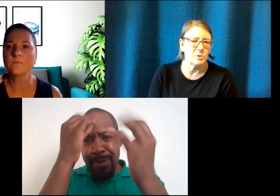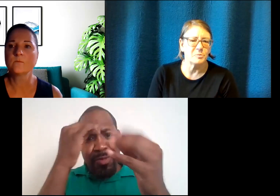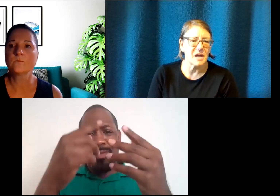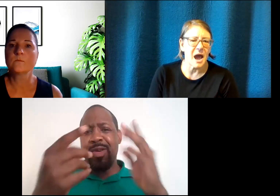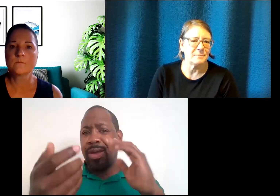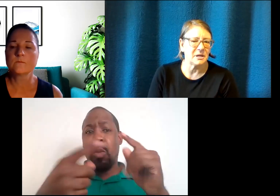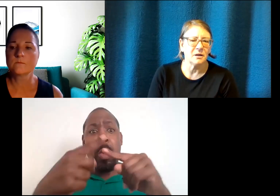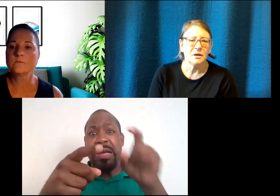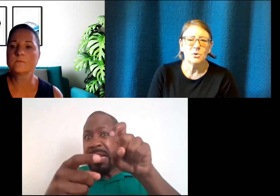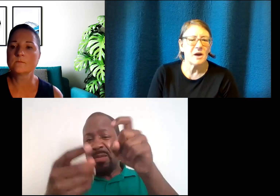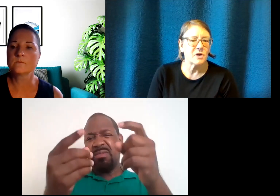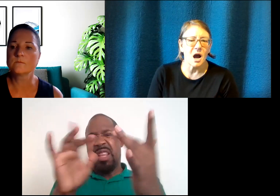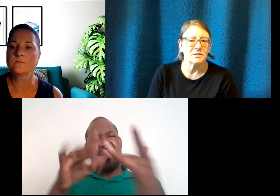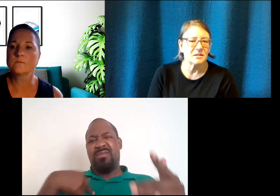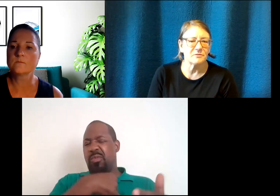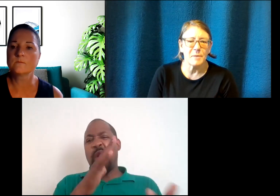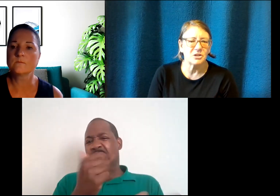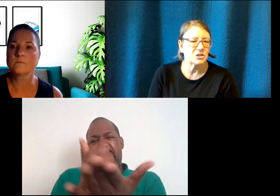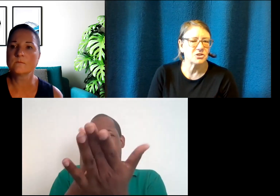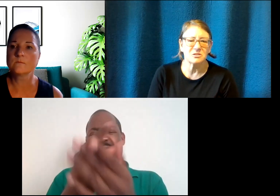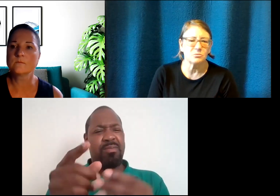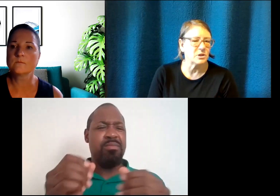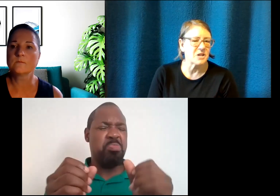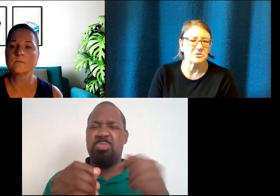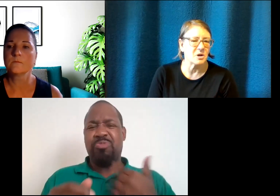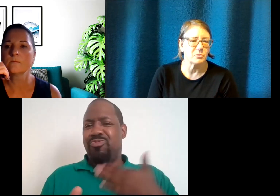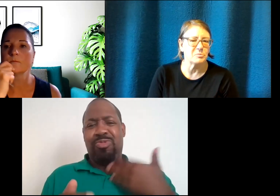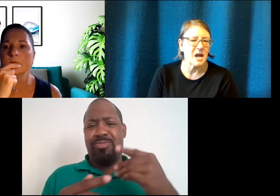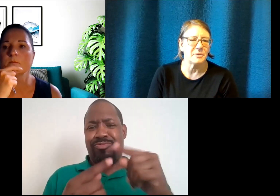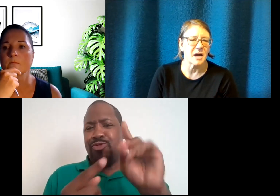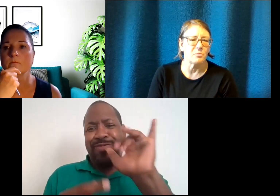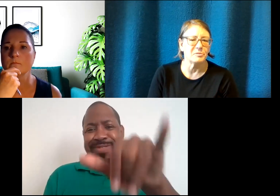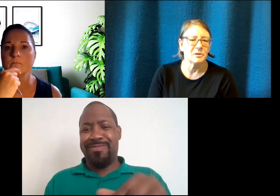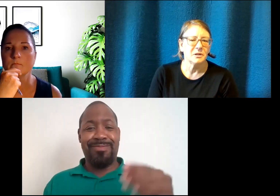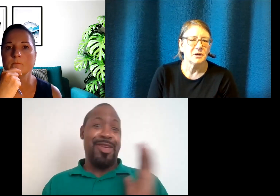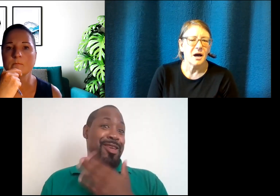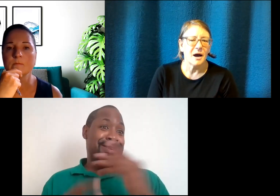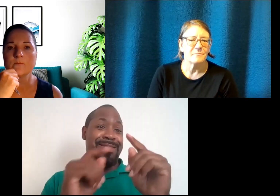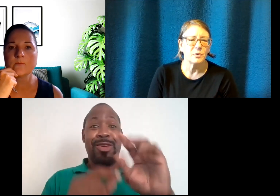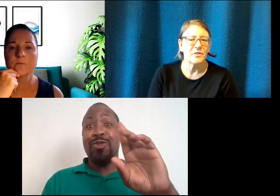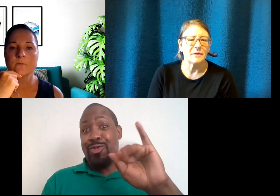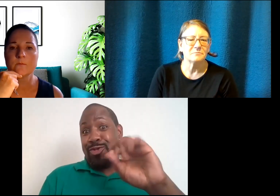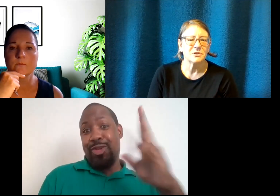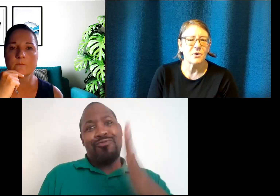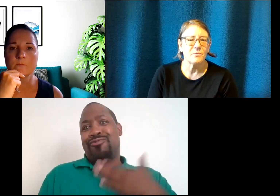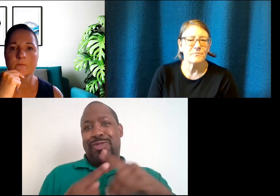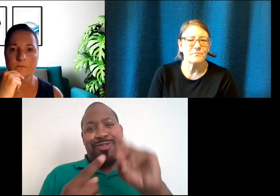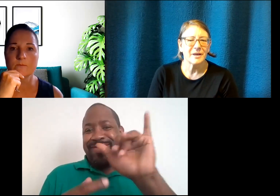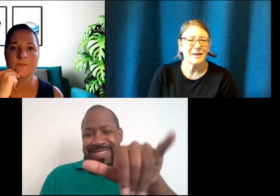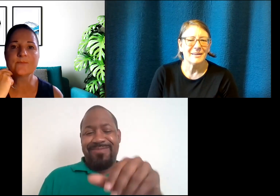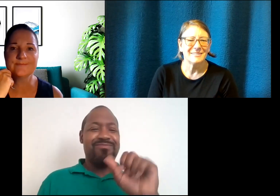helpful with. We would be happy. You have our contact information. Just reach out to us and we'd be happy to help with that.